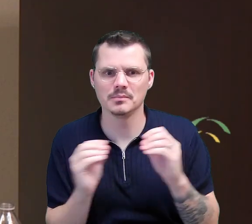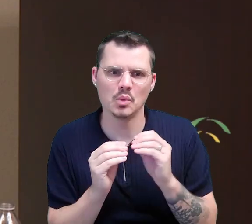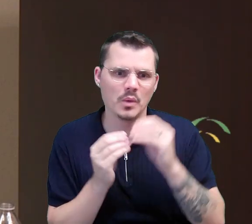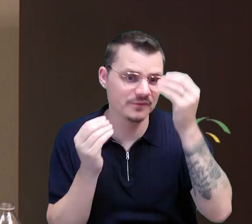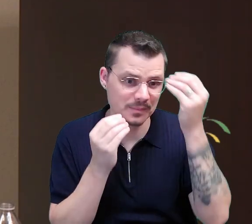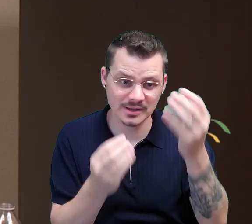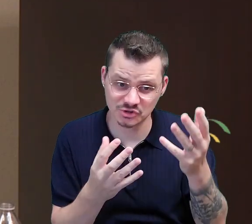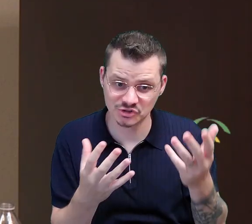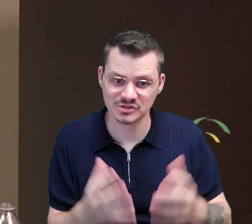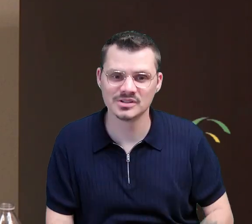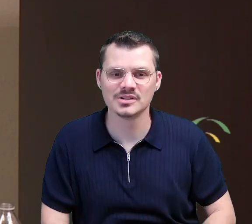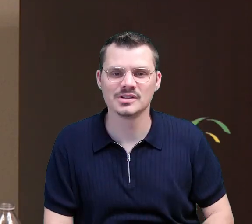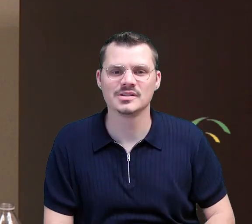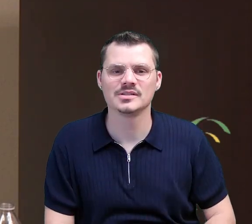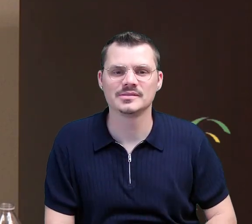we?